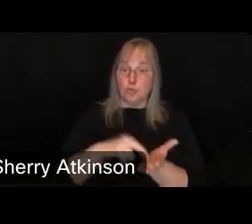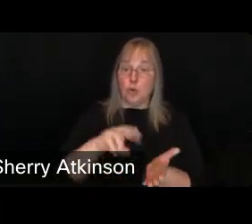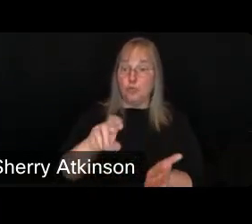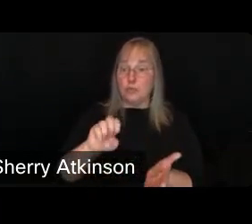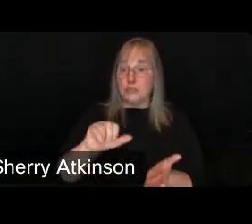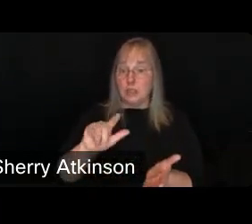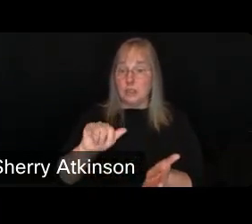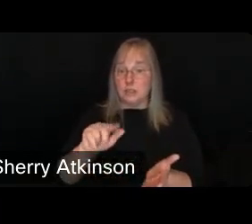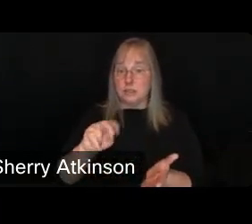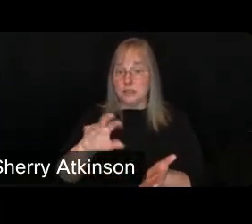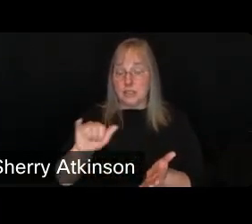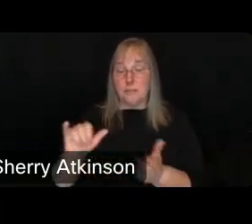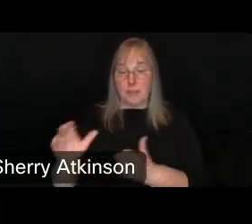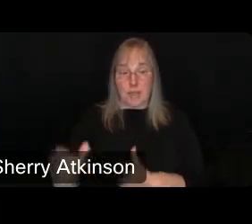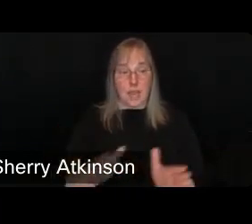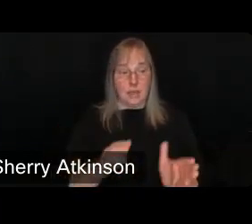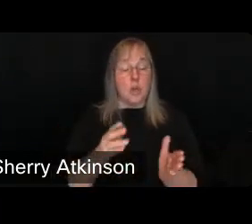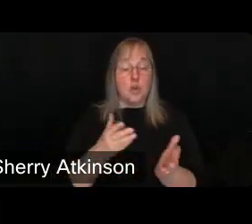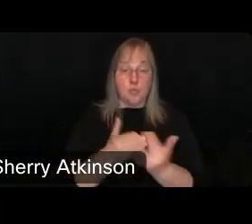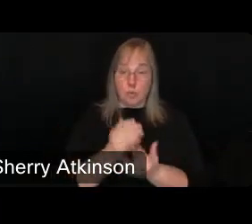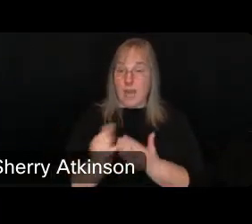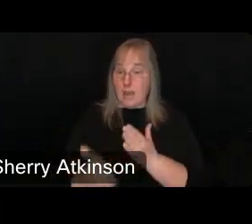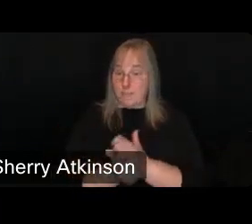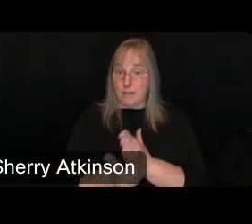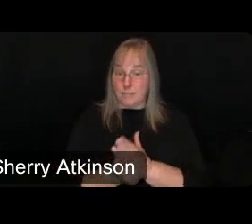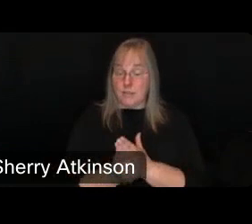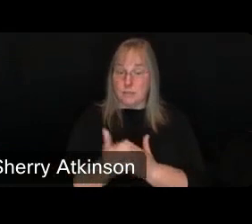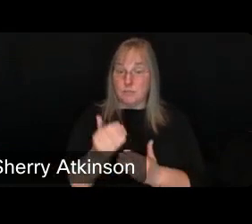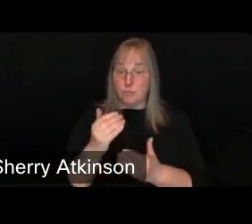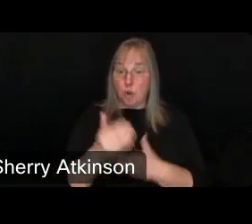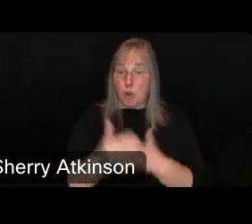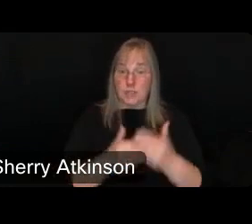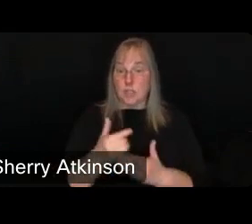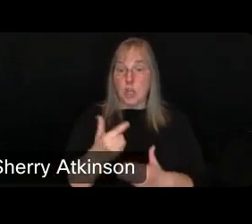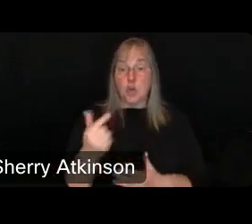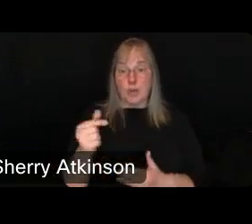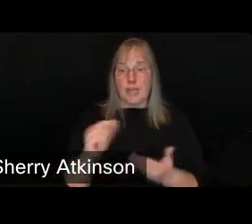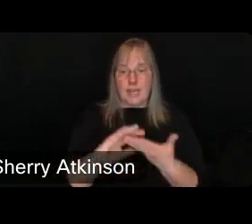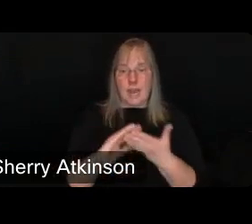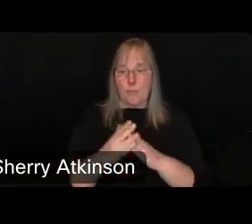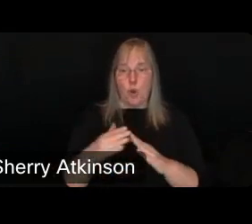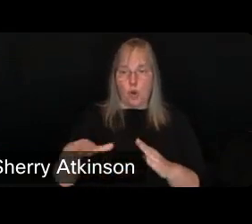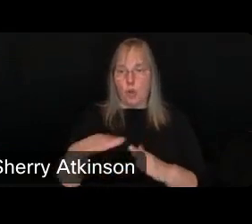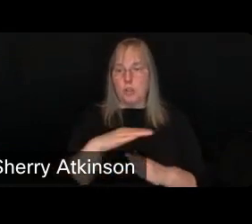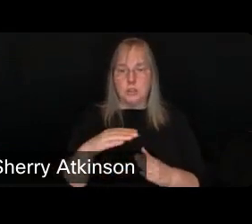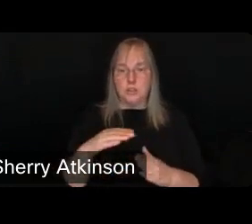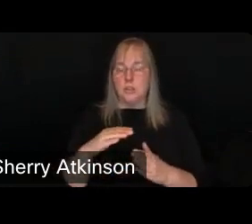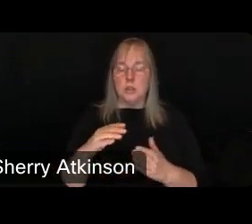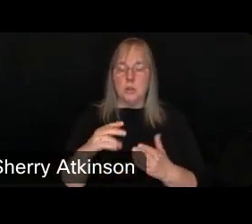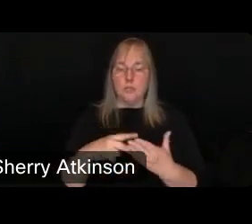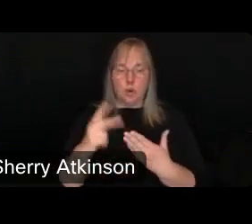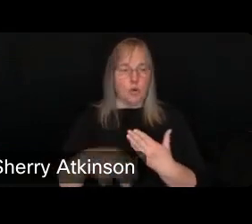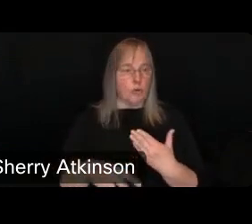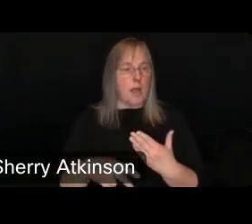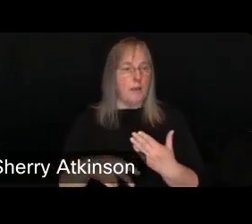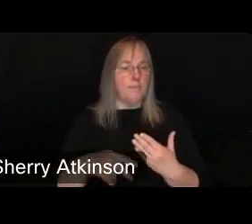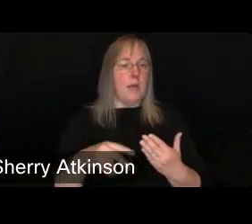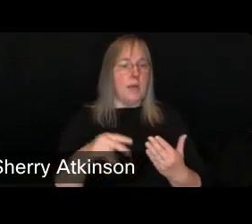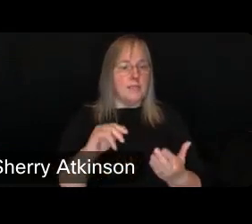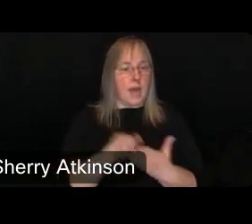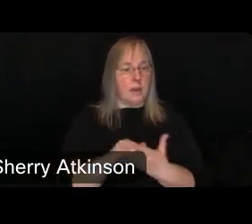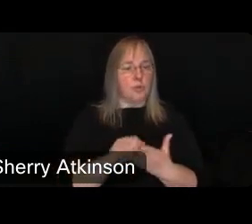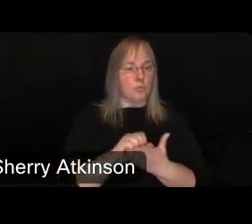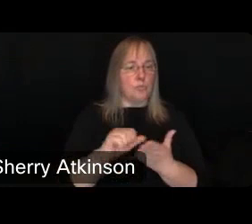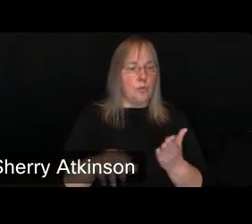process, the amendment process, the Green Neighborhoods Program was removed from the what's called the APFO housing allocation chart. I'll show you that chart